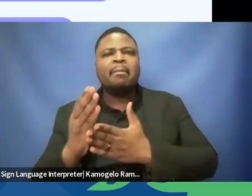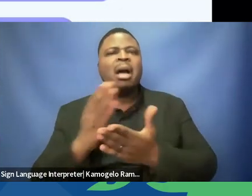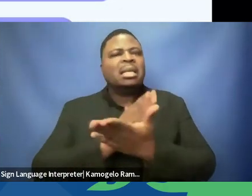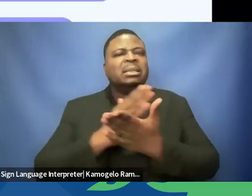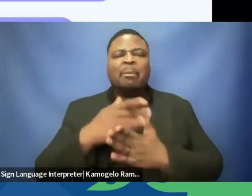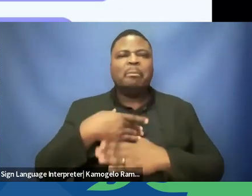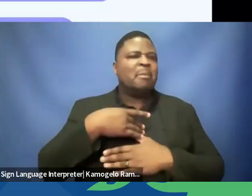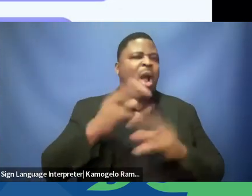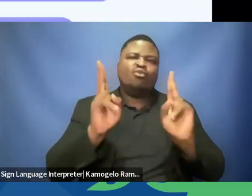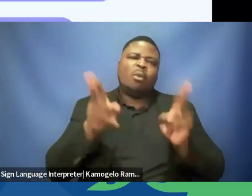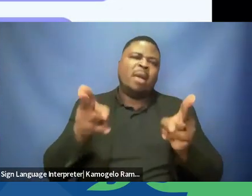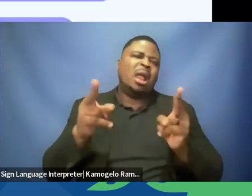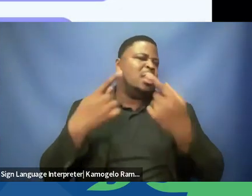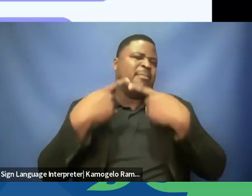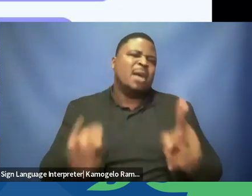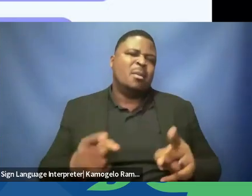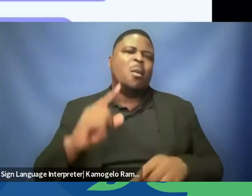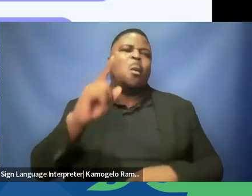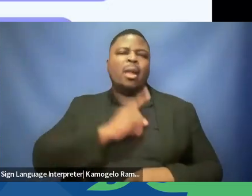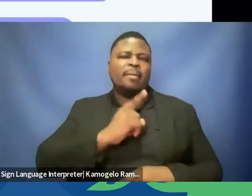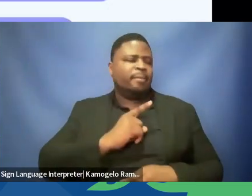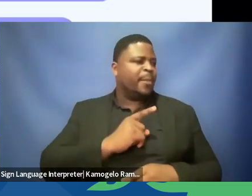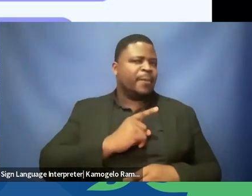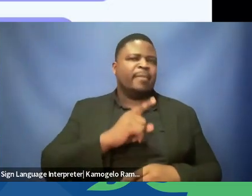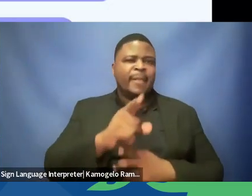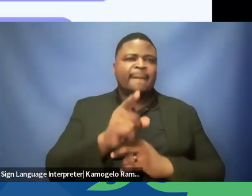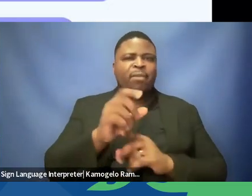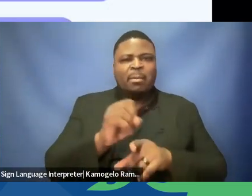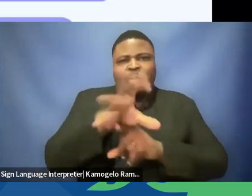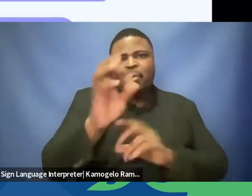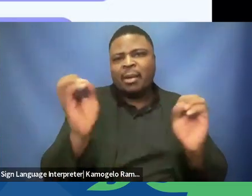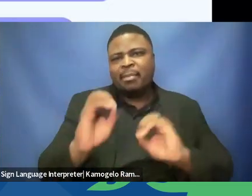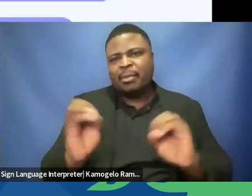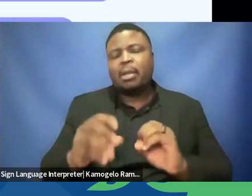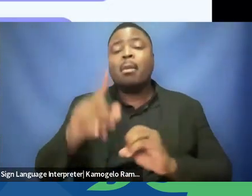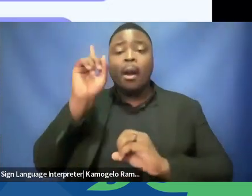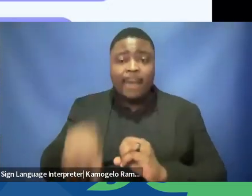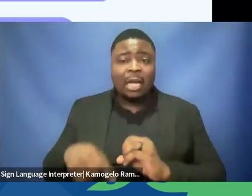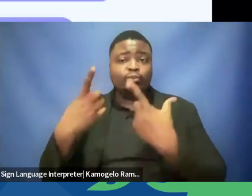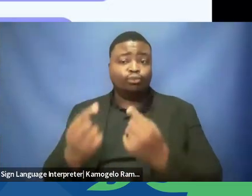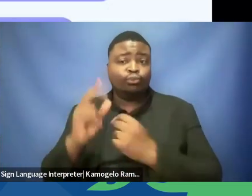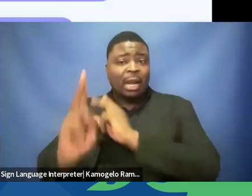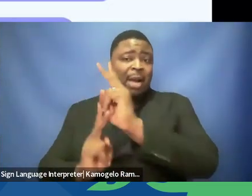abnormal. And so because they are overproduced, they have to be let out. And finally,